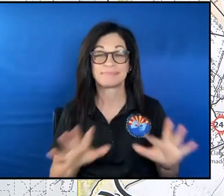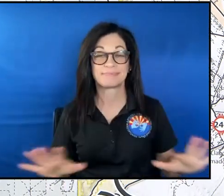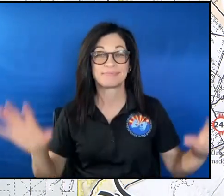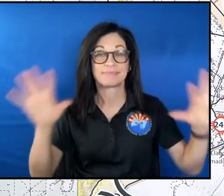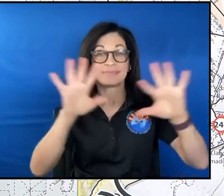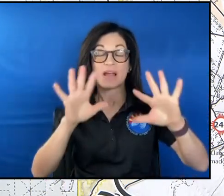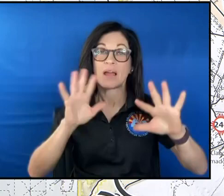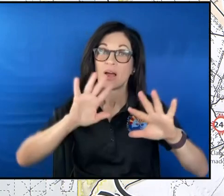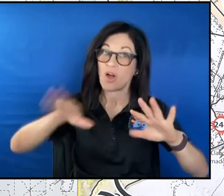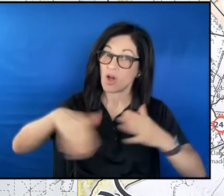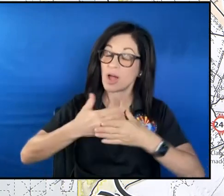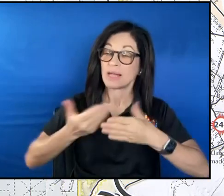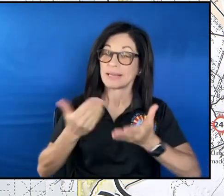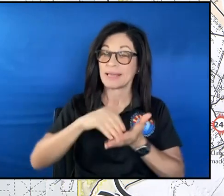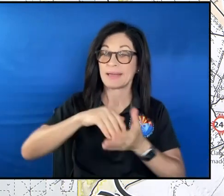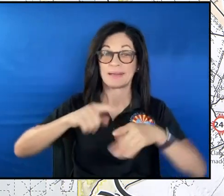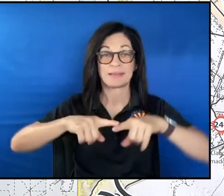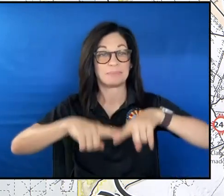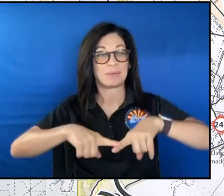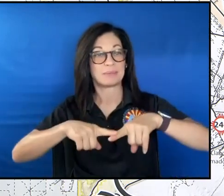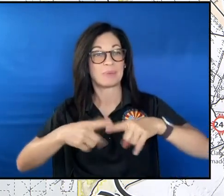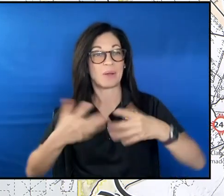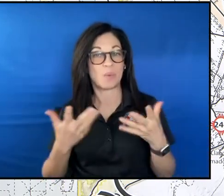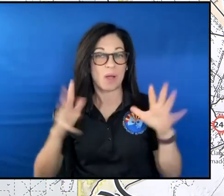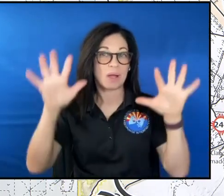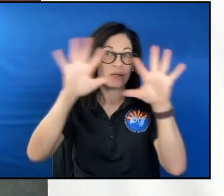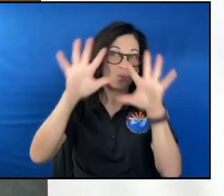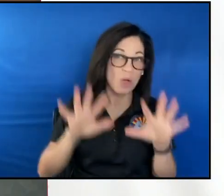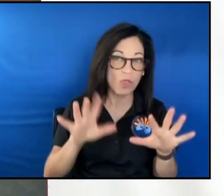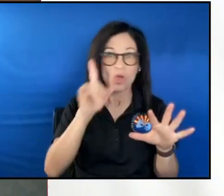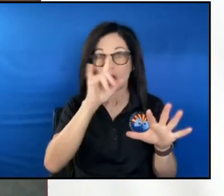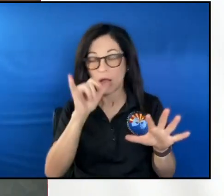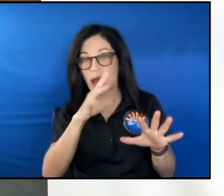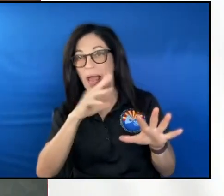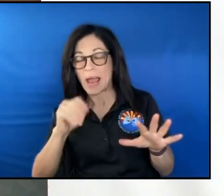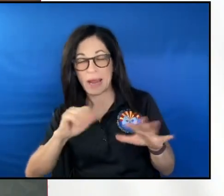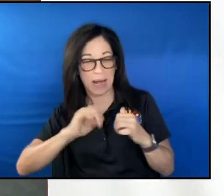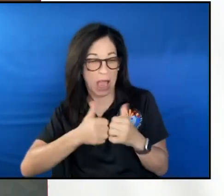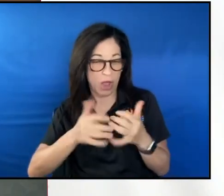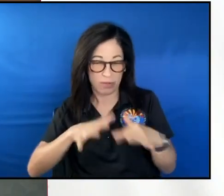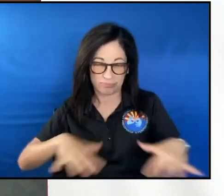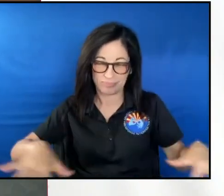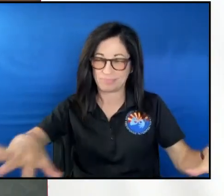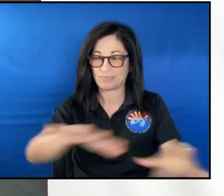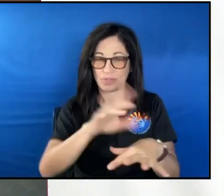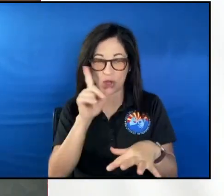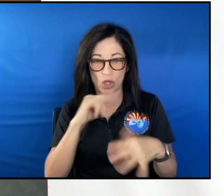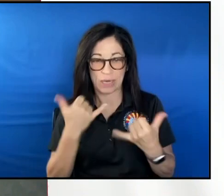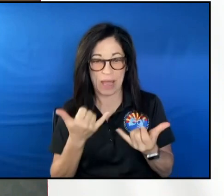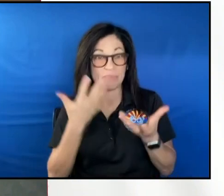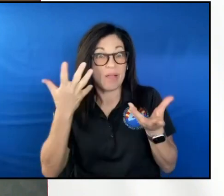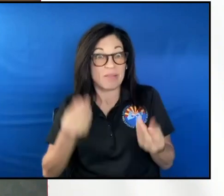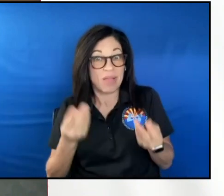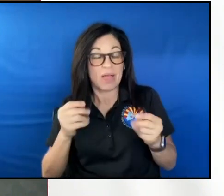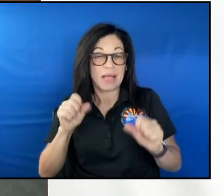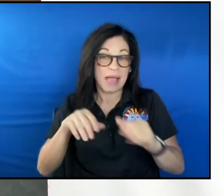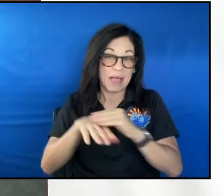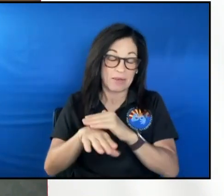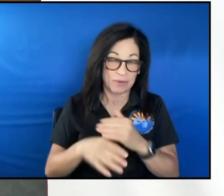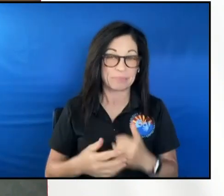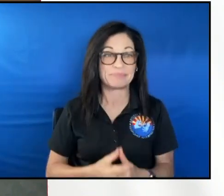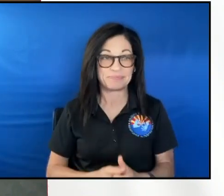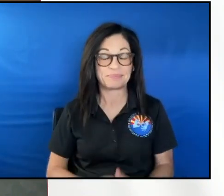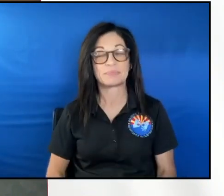contingent on kind of what the conditions are from the moisture as well. And then going into Division X-Ray, which is this whole entire area